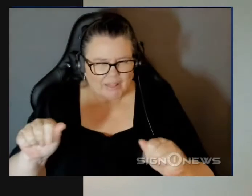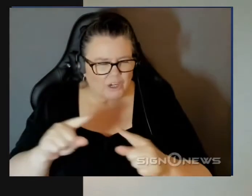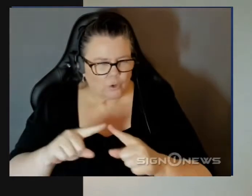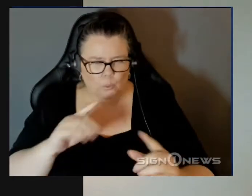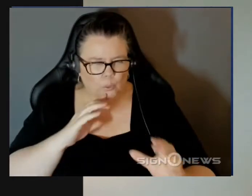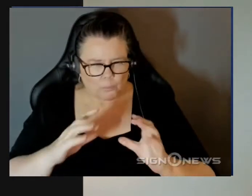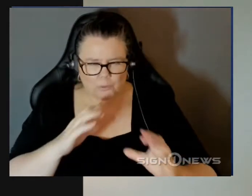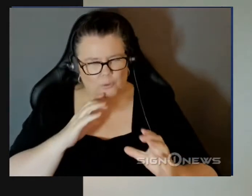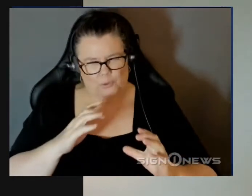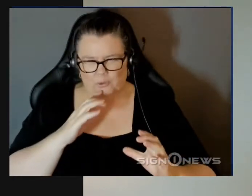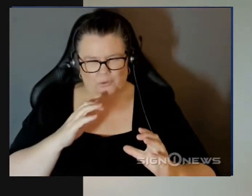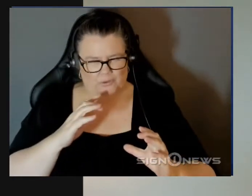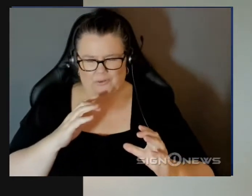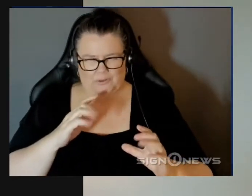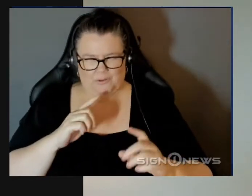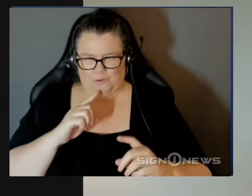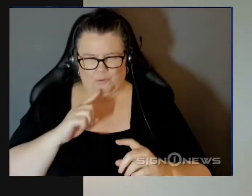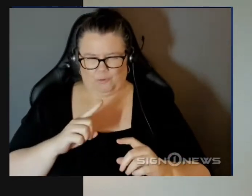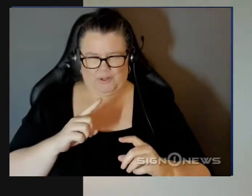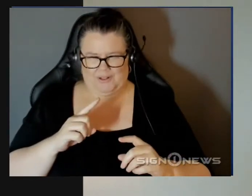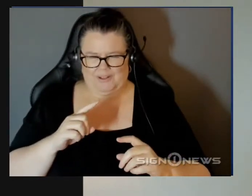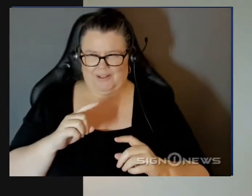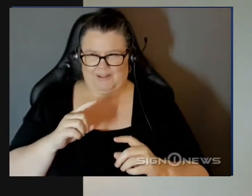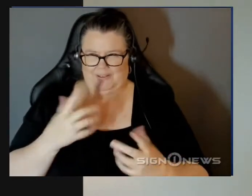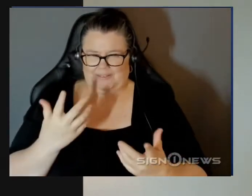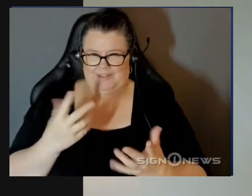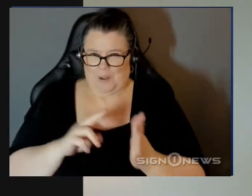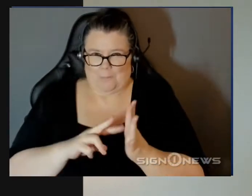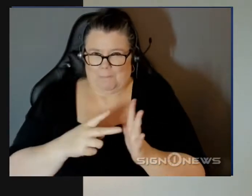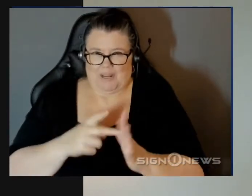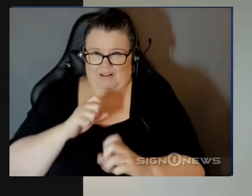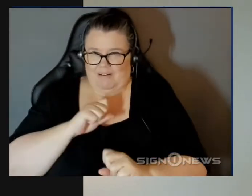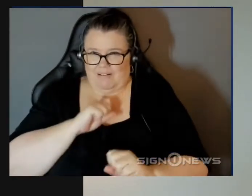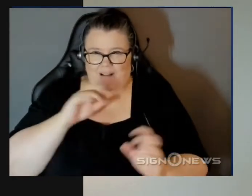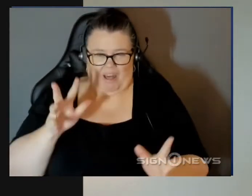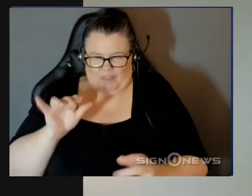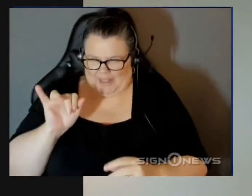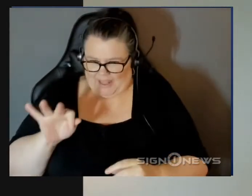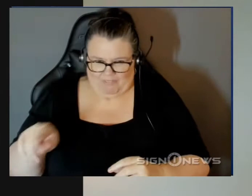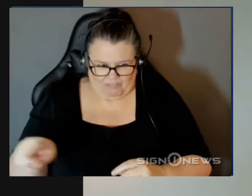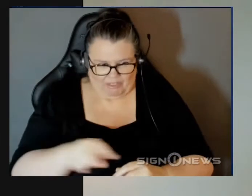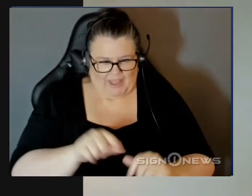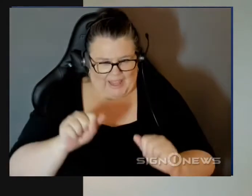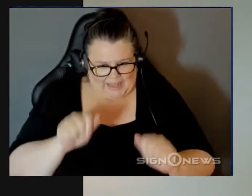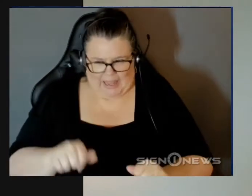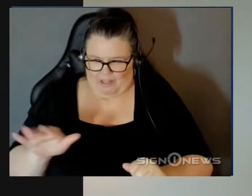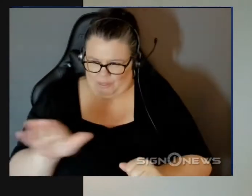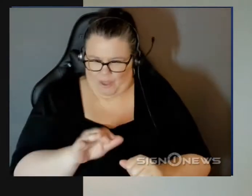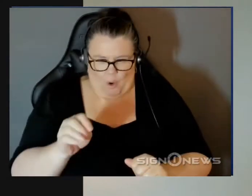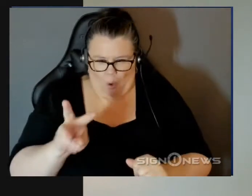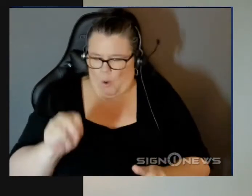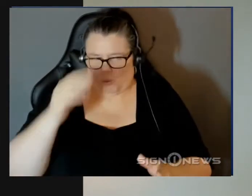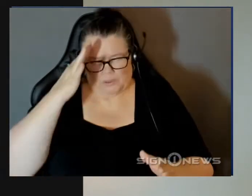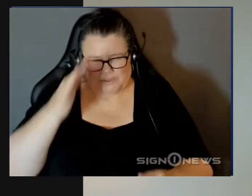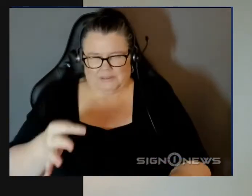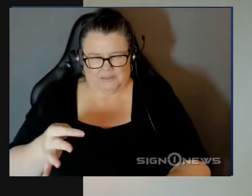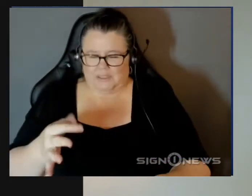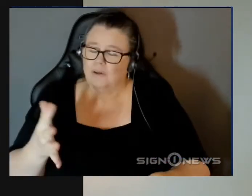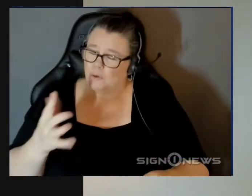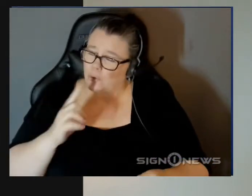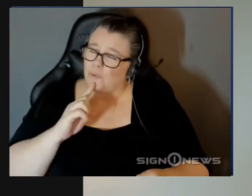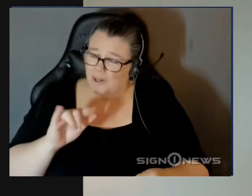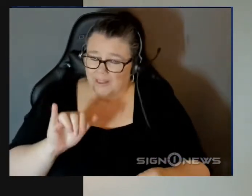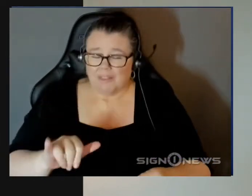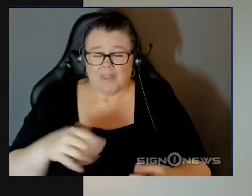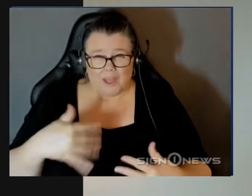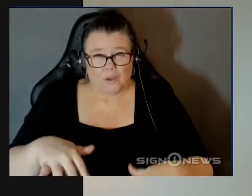actually able to make a decision. But for sure, it's a barrier. For sure, it's a harder fight when we're standing beside someone